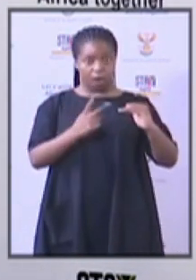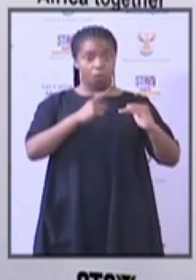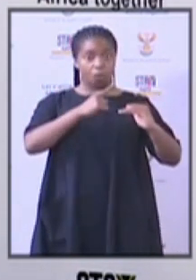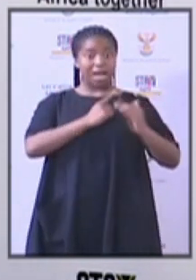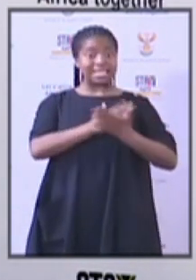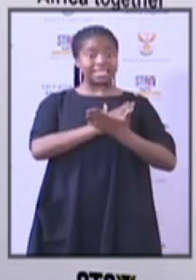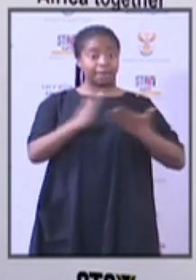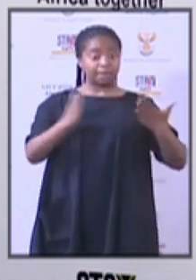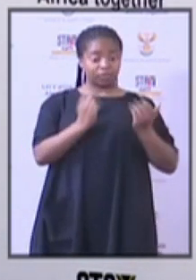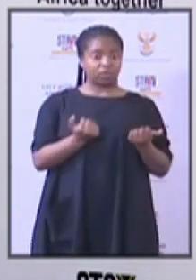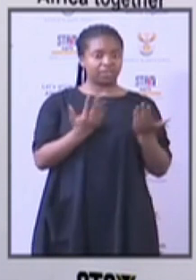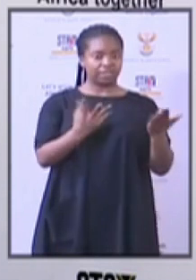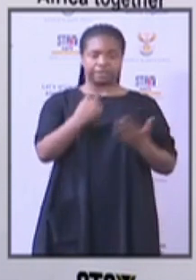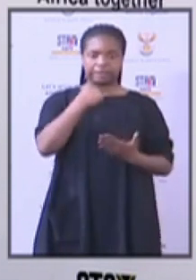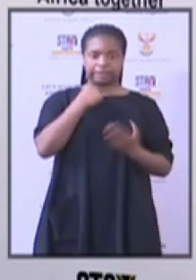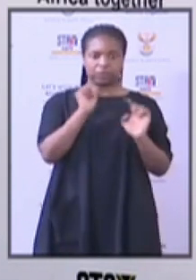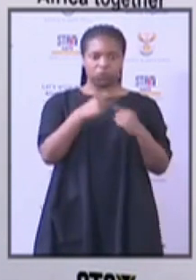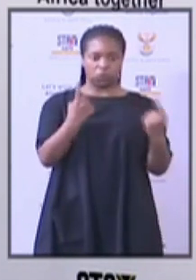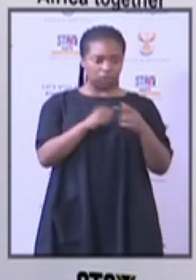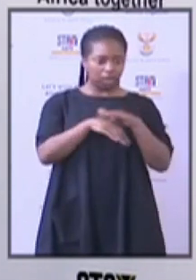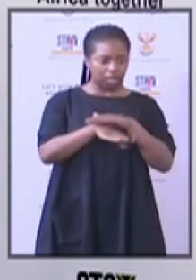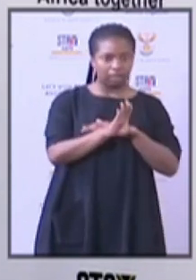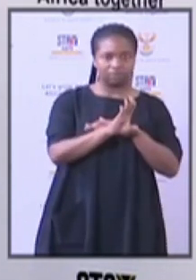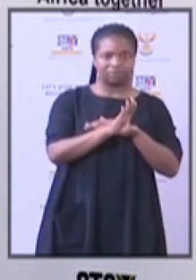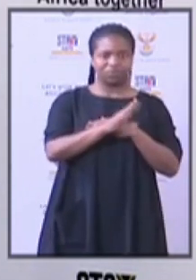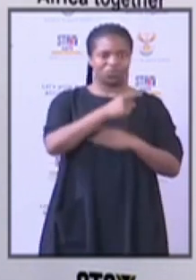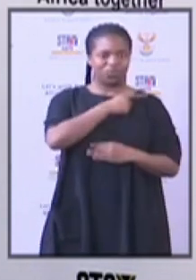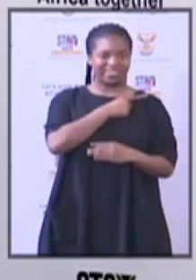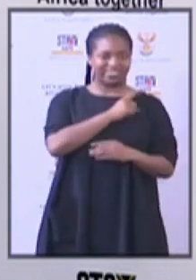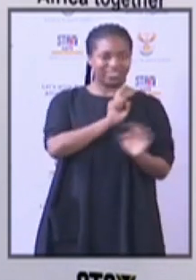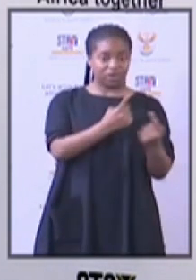were stopped, and why we want to resume them.